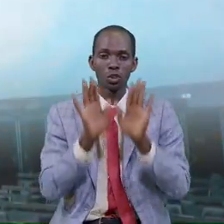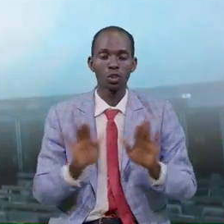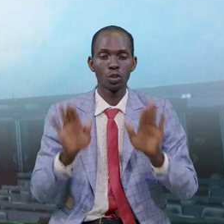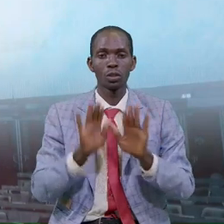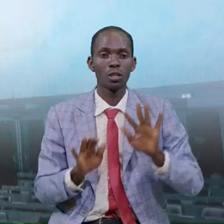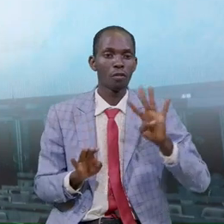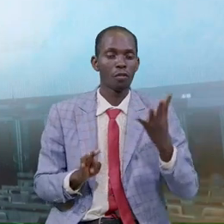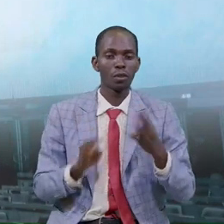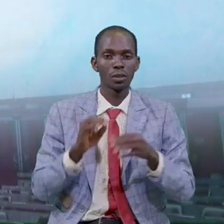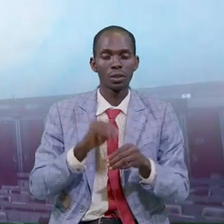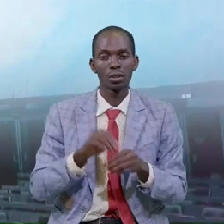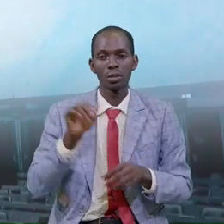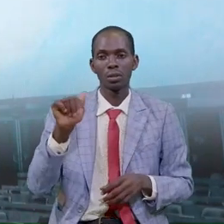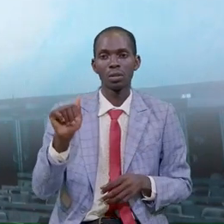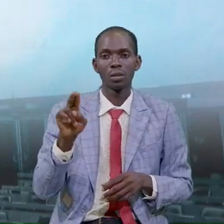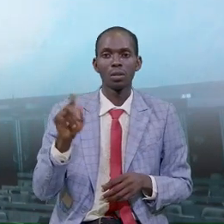In